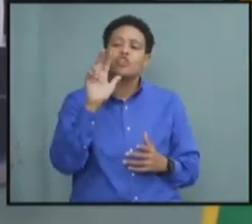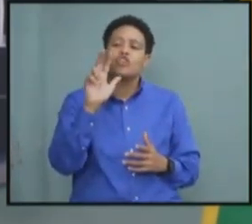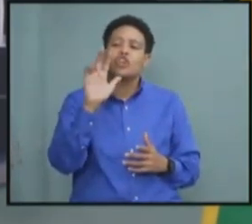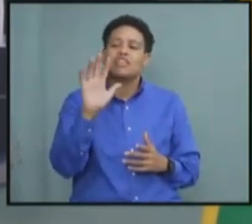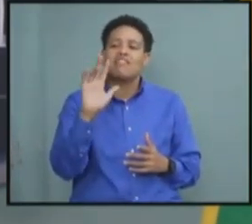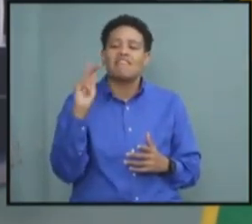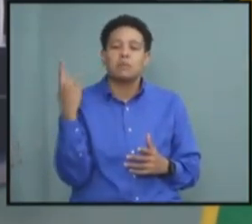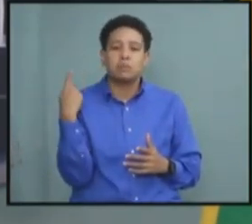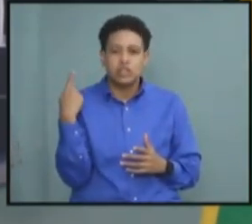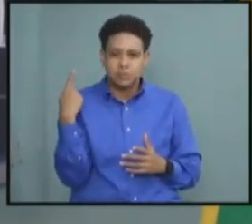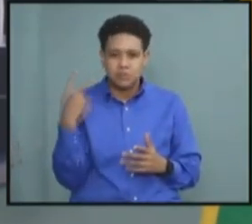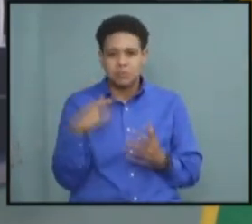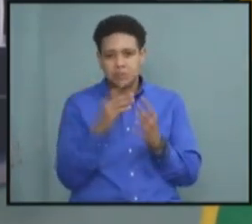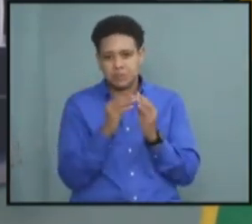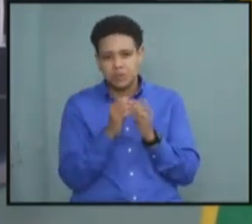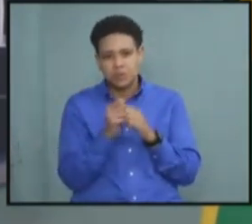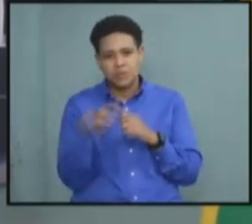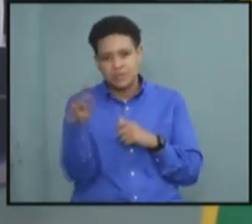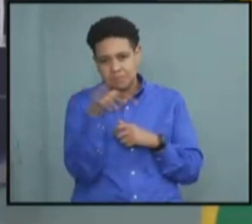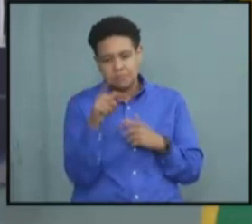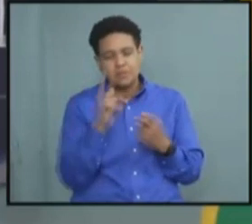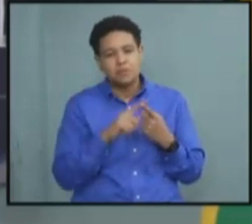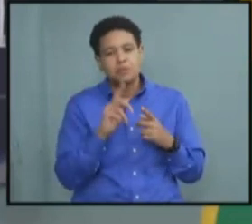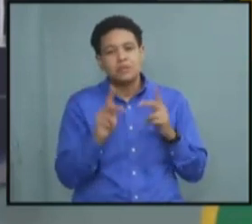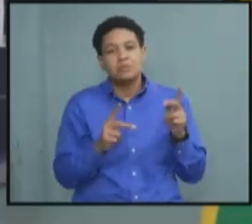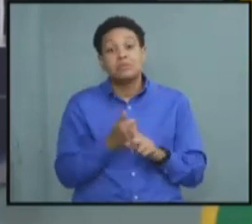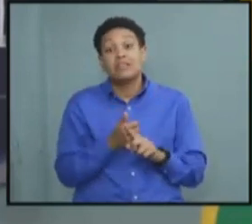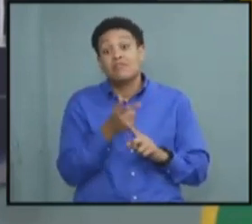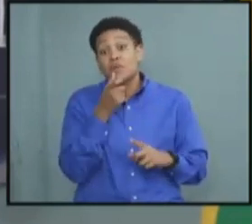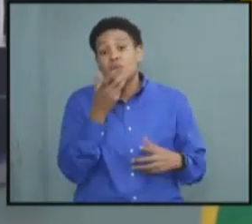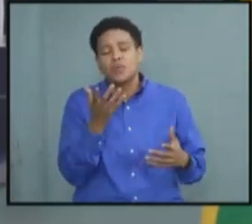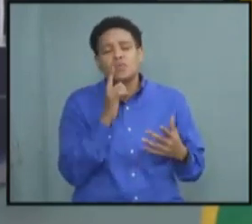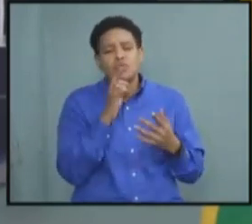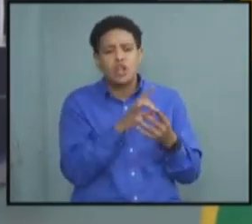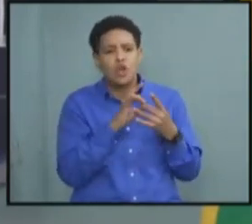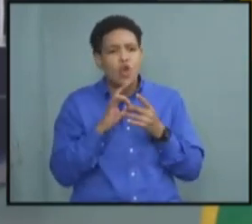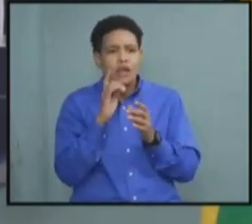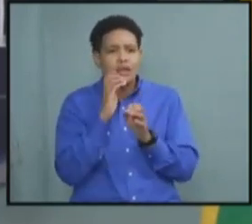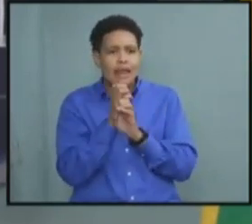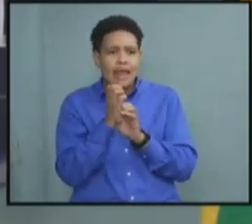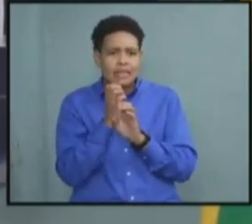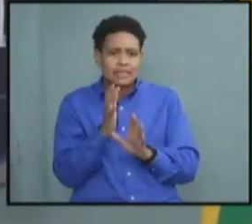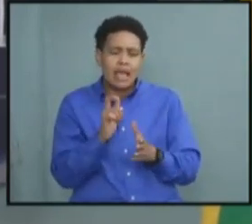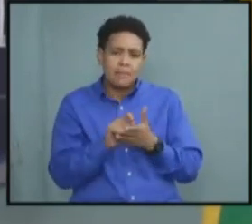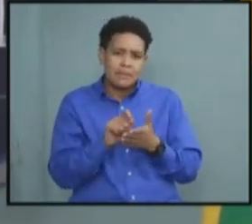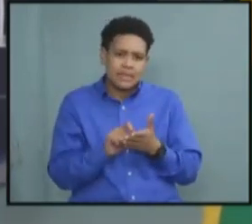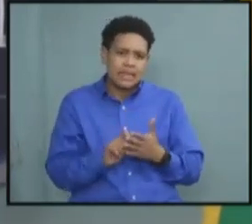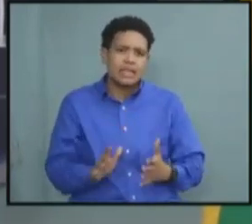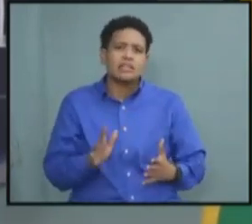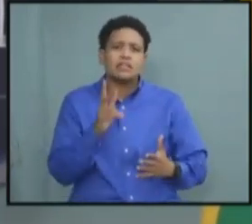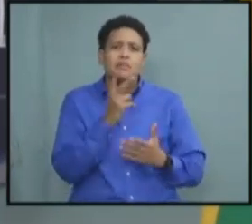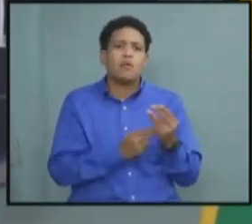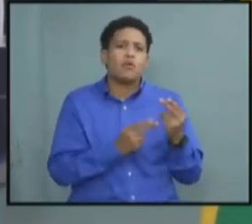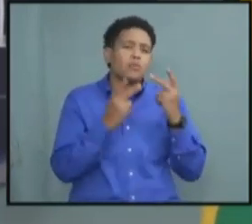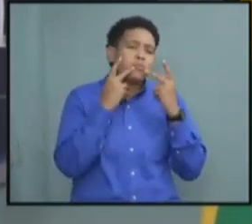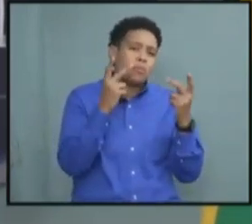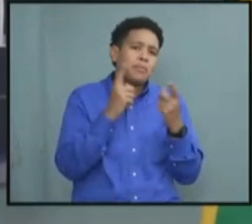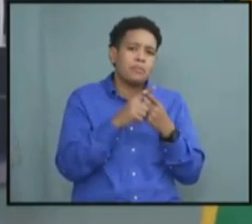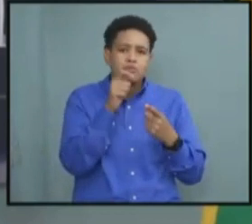135 principals, and you know, the people who coordinate the examinations, both public and